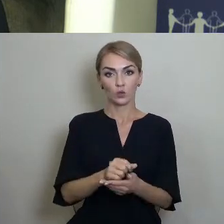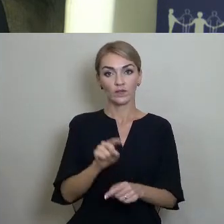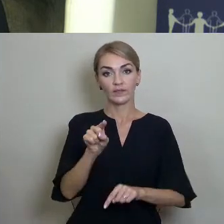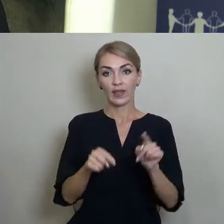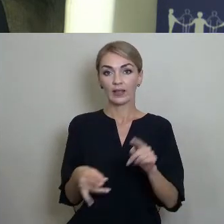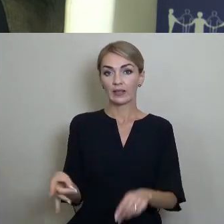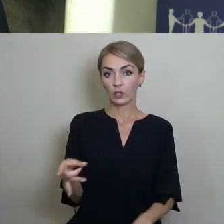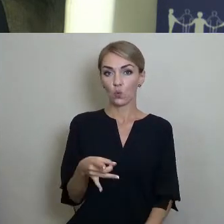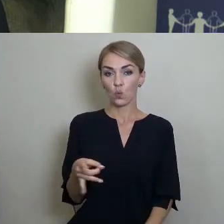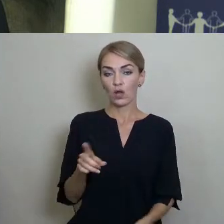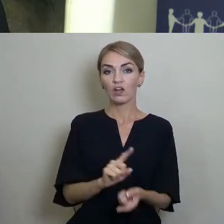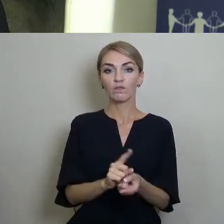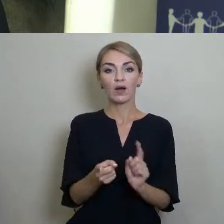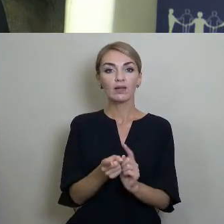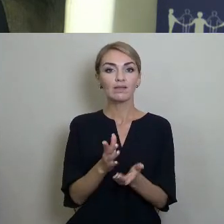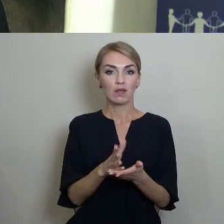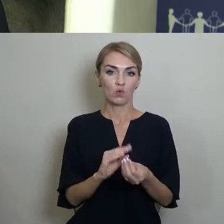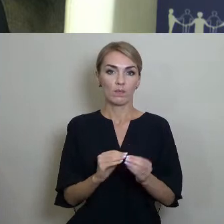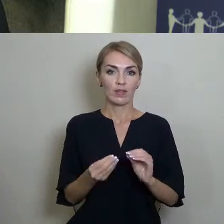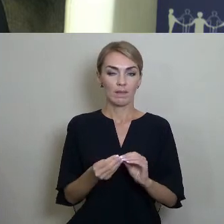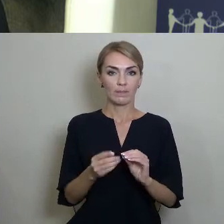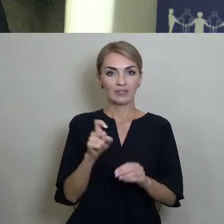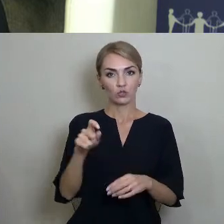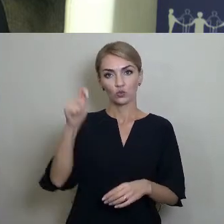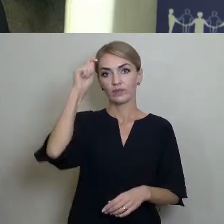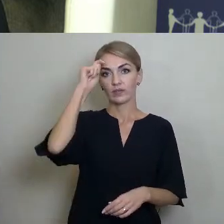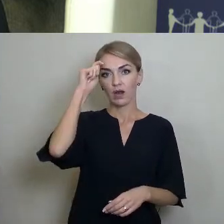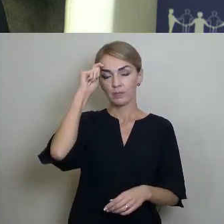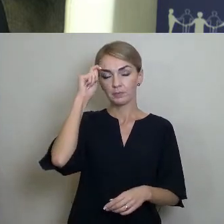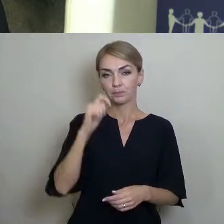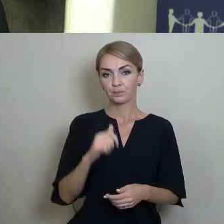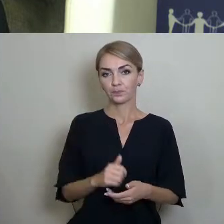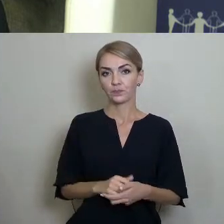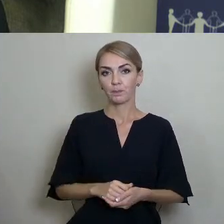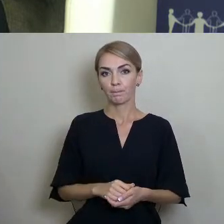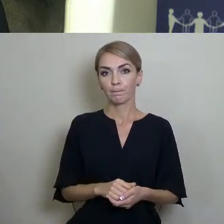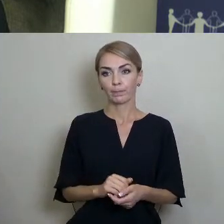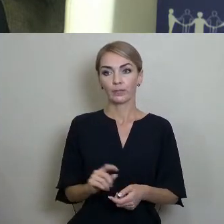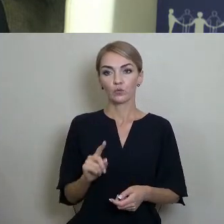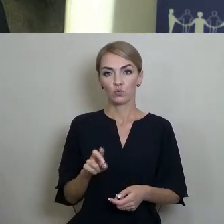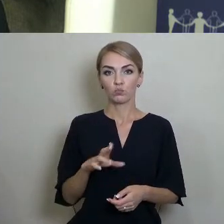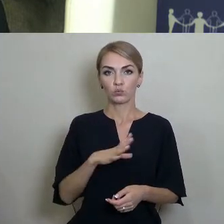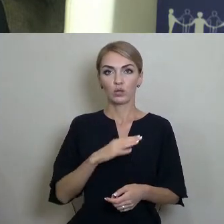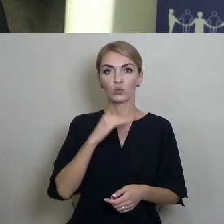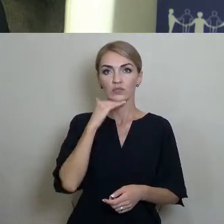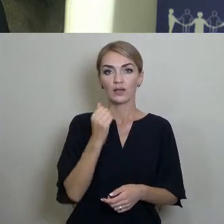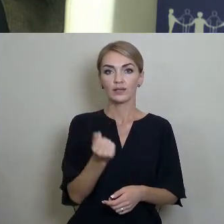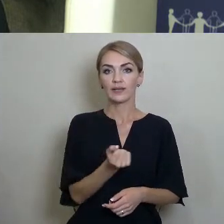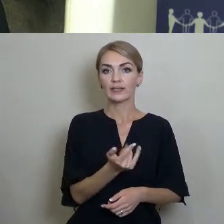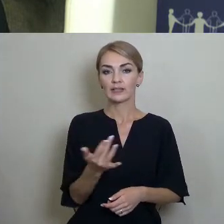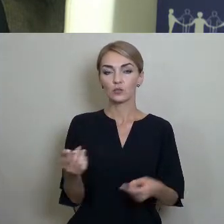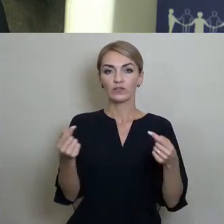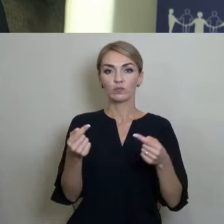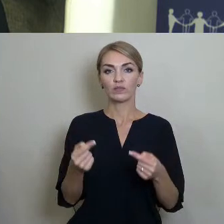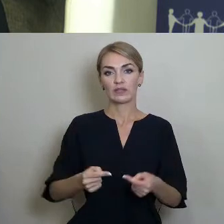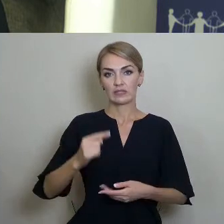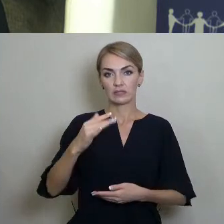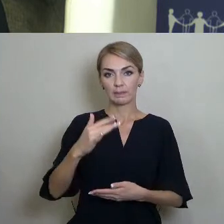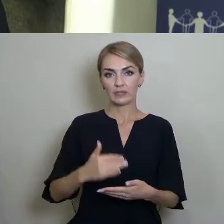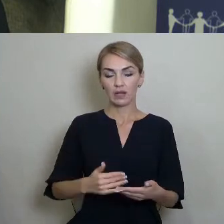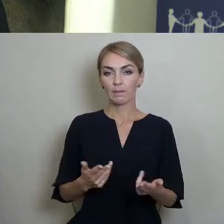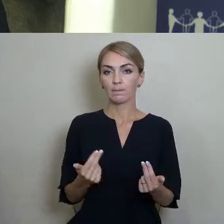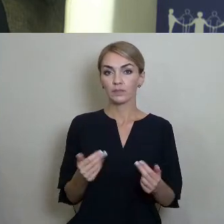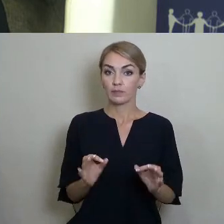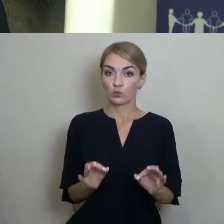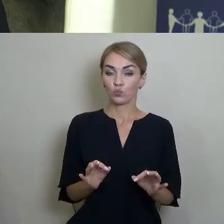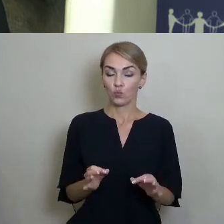the women nominees. In some regions there are problems with the men, actually, to nominate